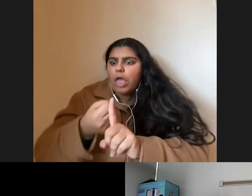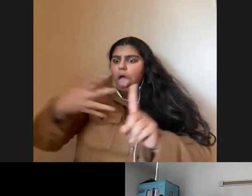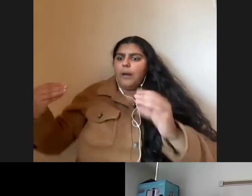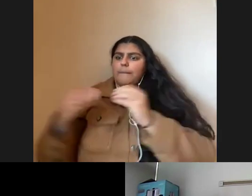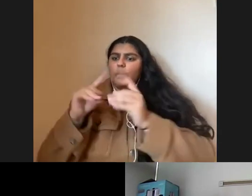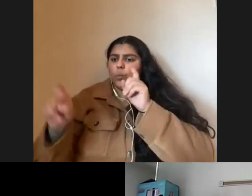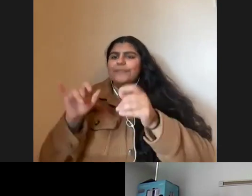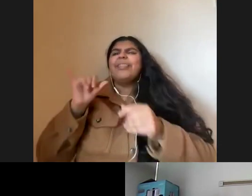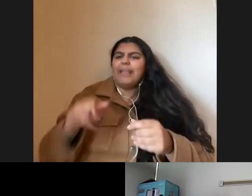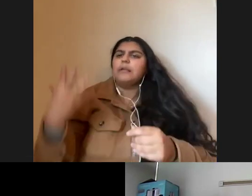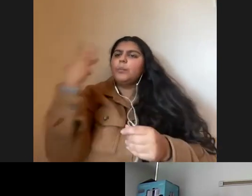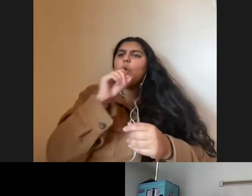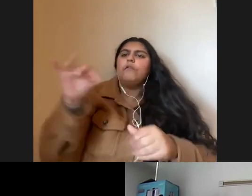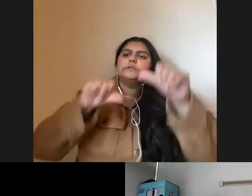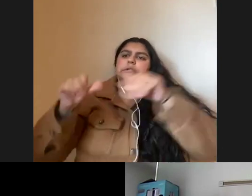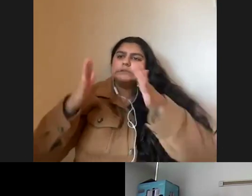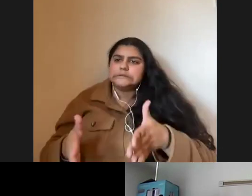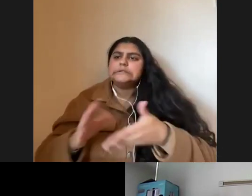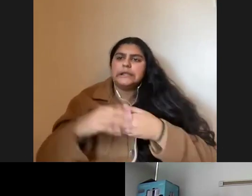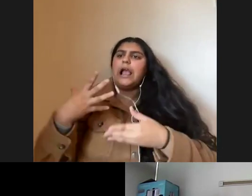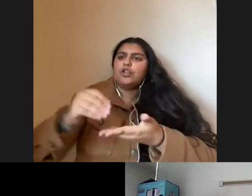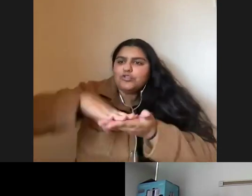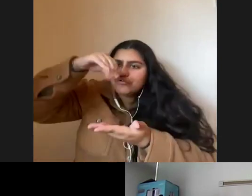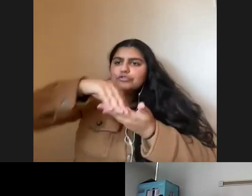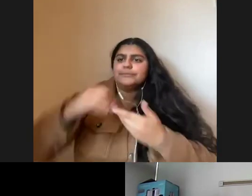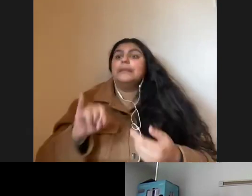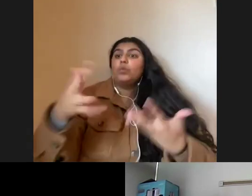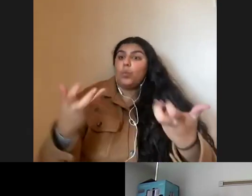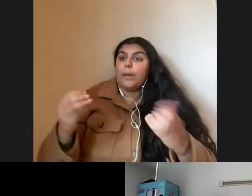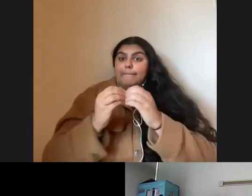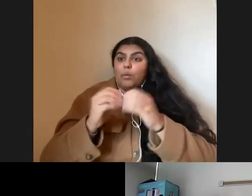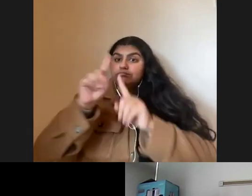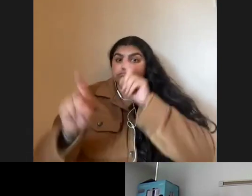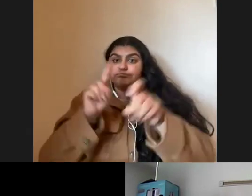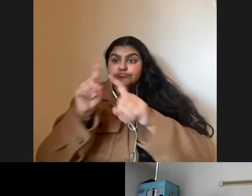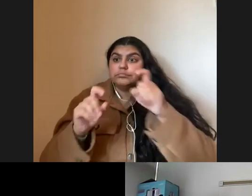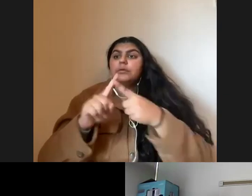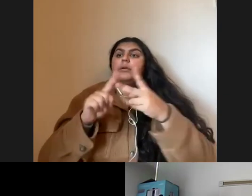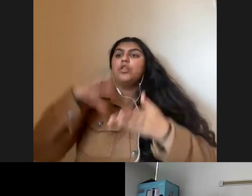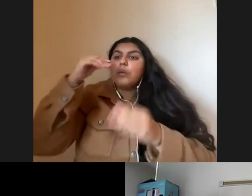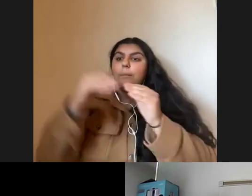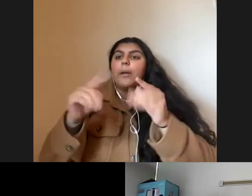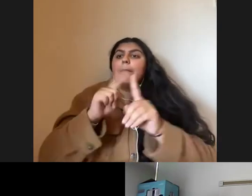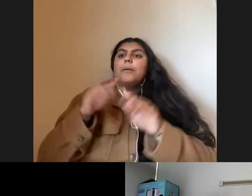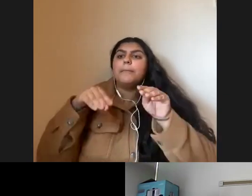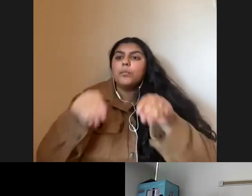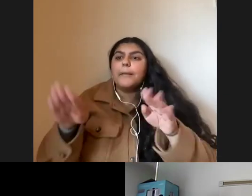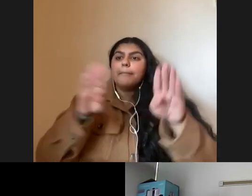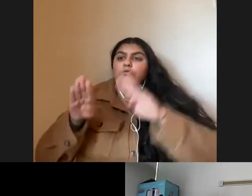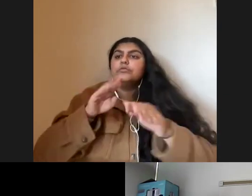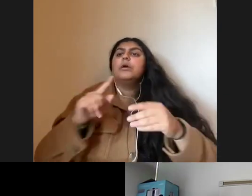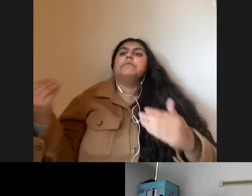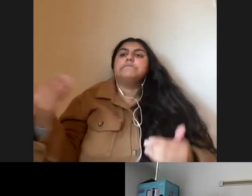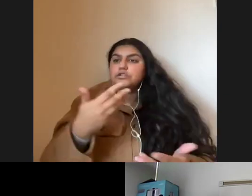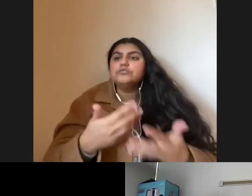a scientist, of learning things. So if you want to ask more questions, learn more about marine biology, about fish, feel free to request a